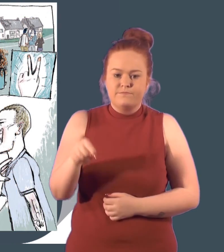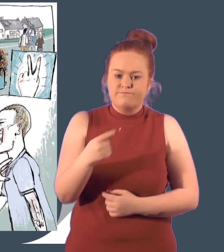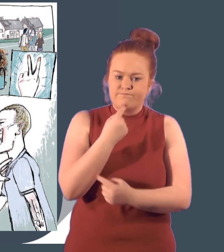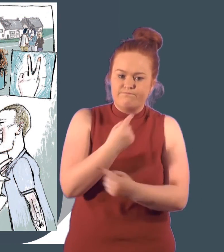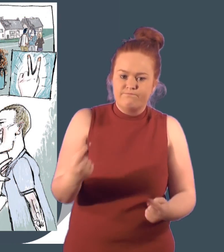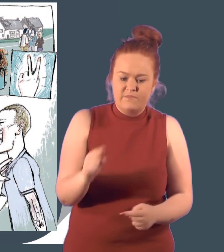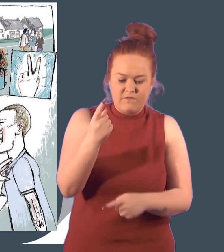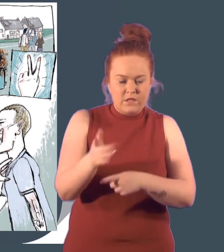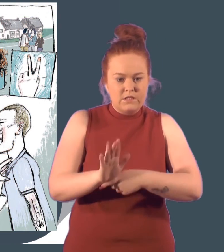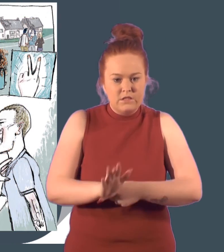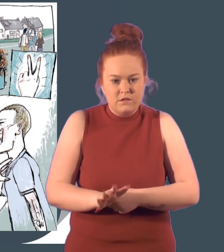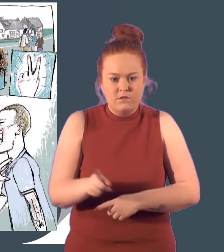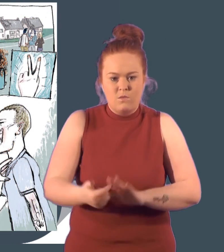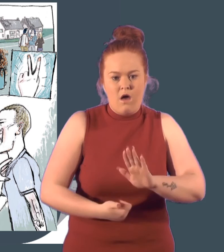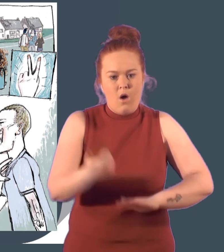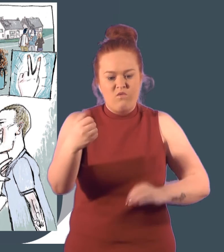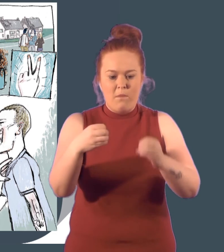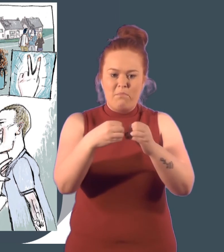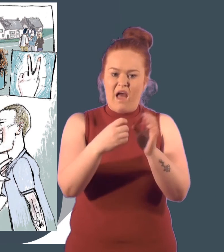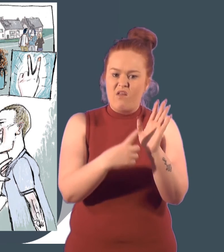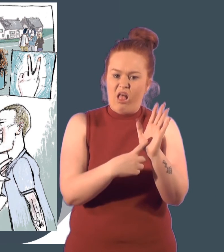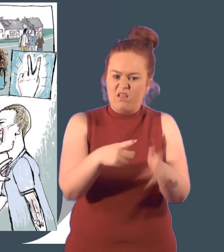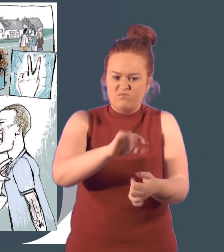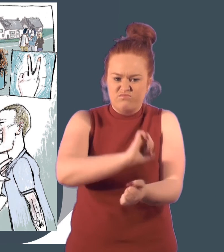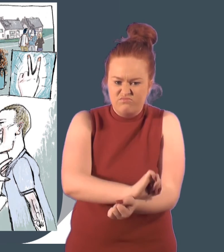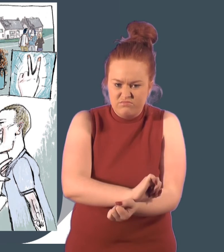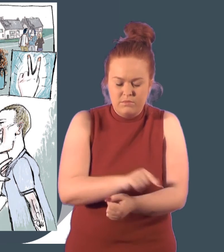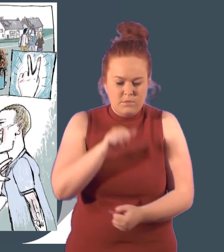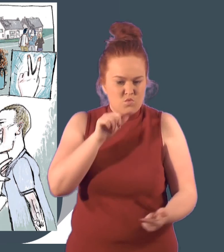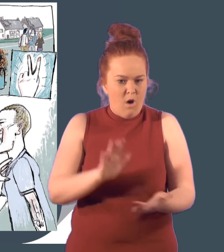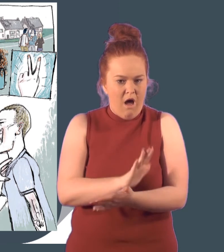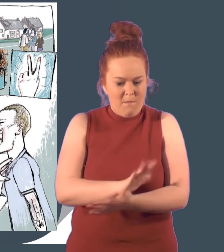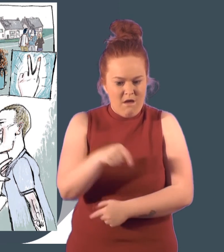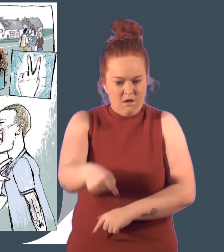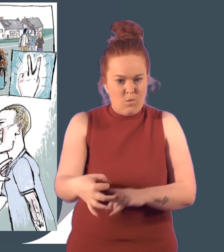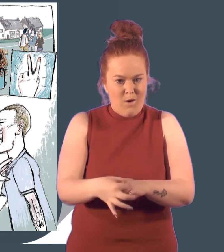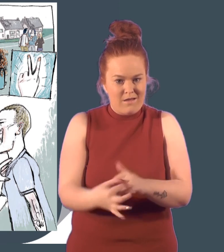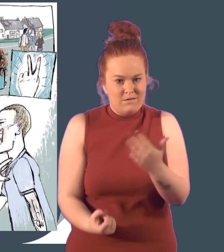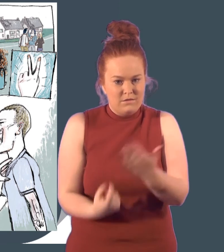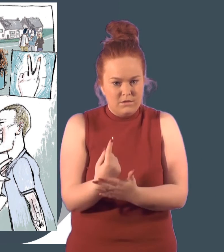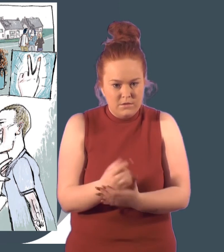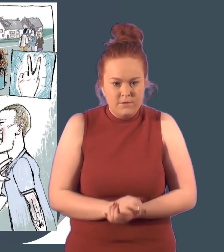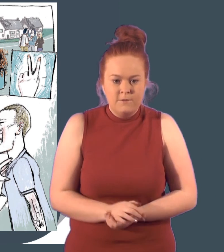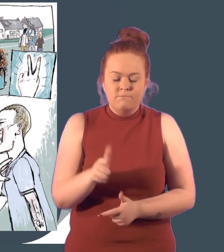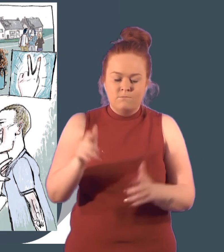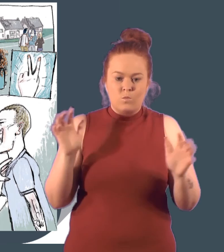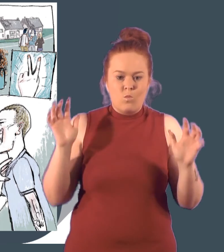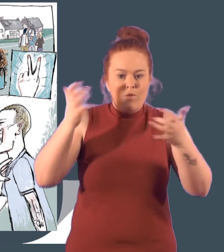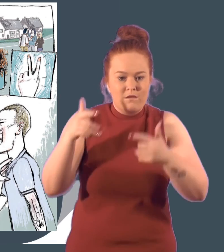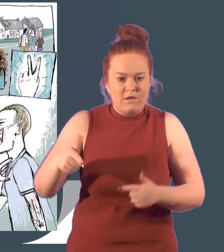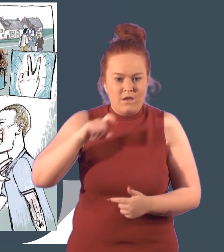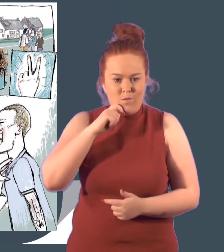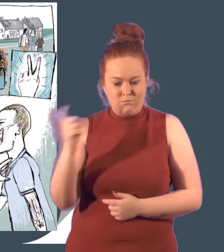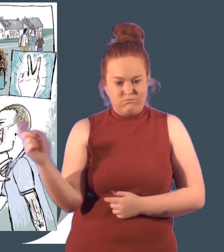in the first scene. He's out the Bar L, and he's not happy about this wedding, and there's a worry that he's going to come into town and cause a bit of